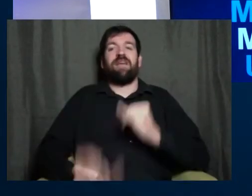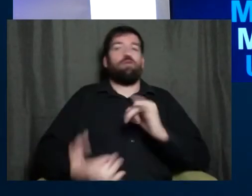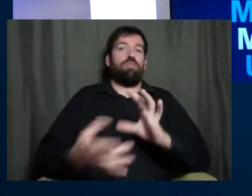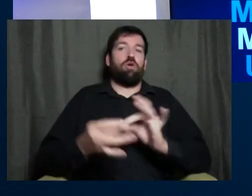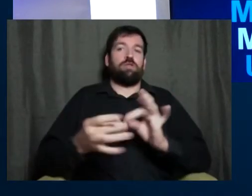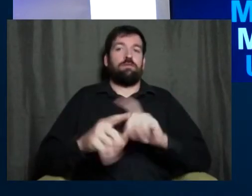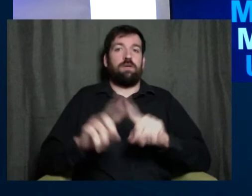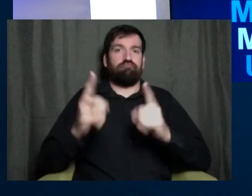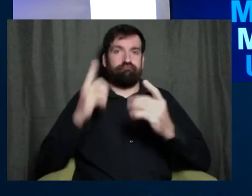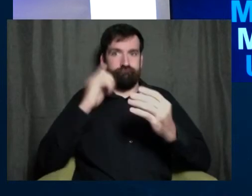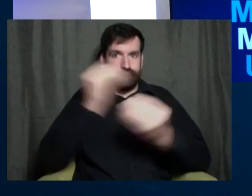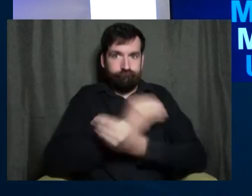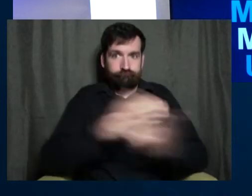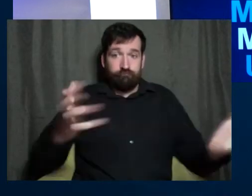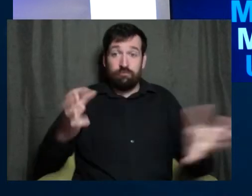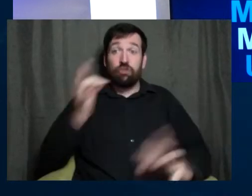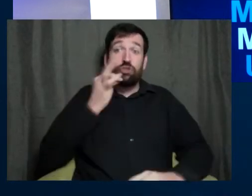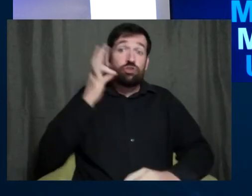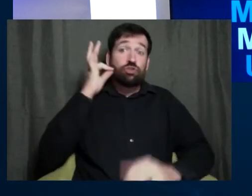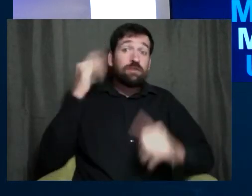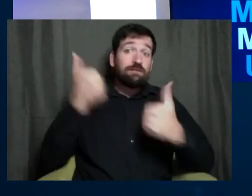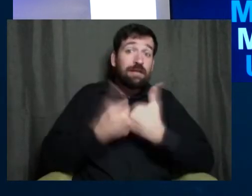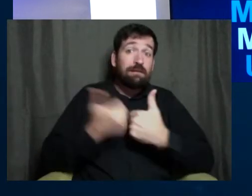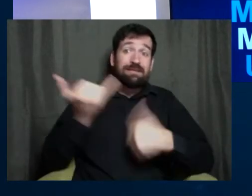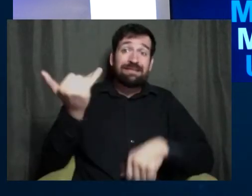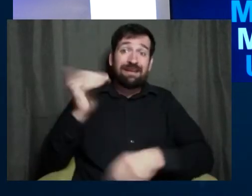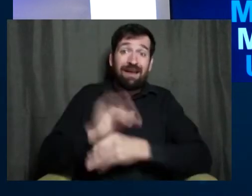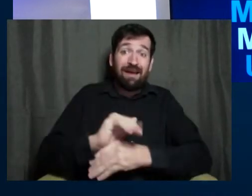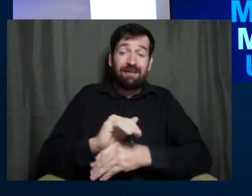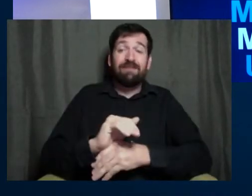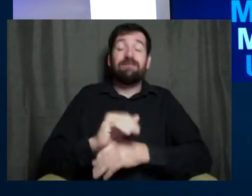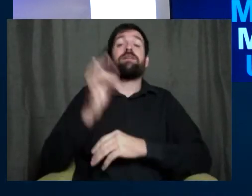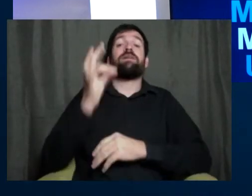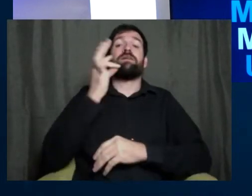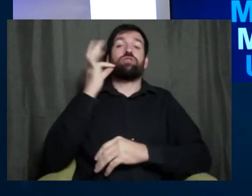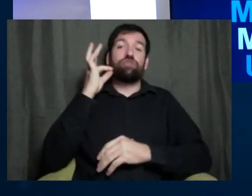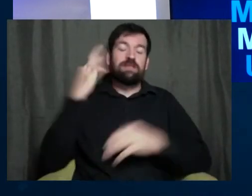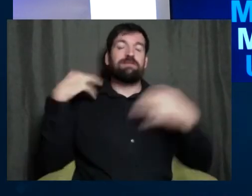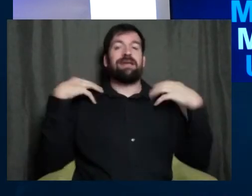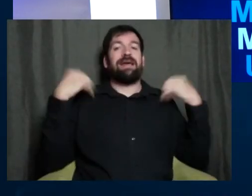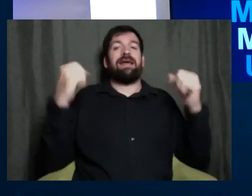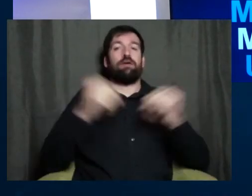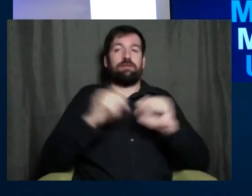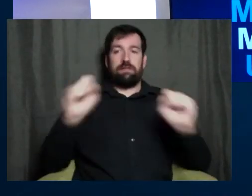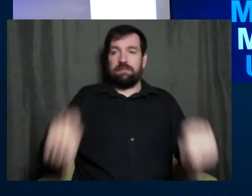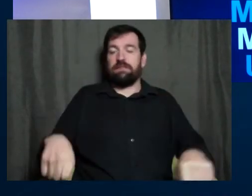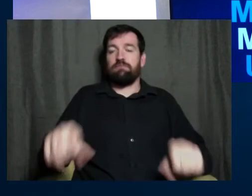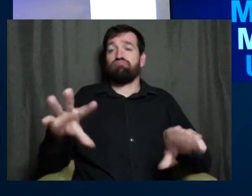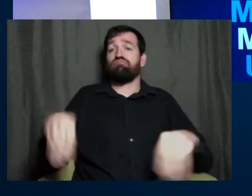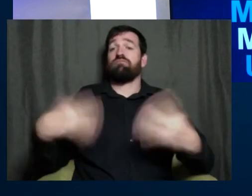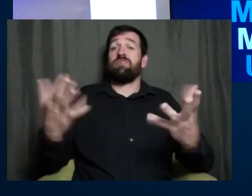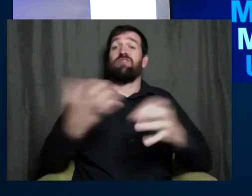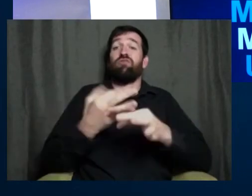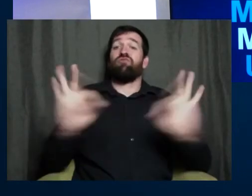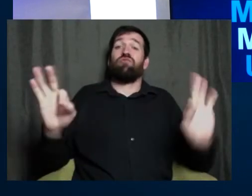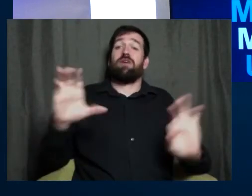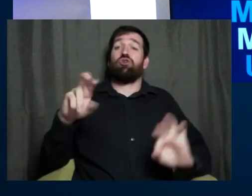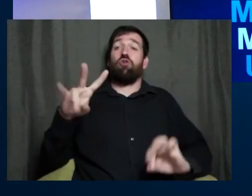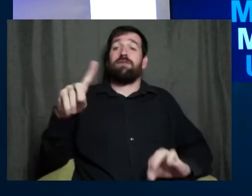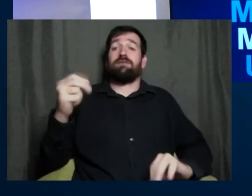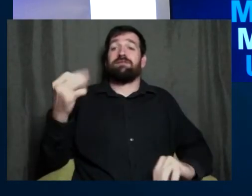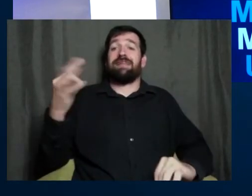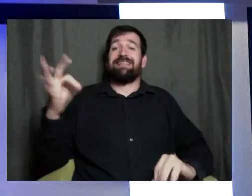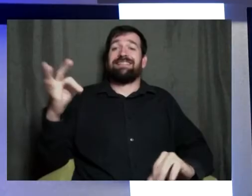heading out to the Chiefs game tonight. The Chiefs, along with the health system, they are offering and hosting a free COVID-19 vaccine